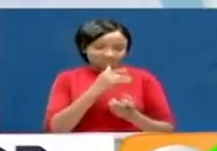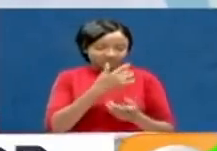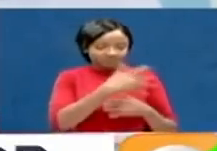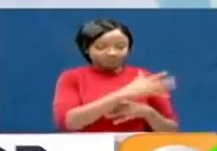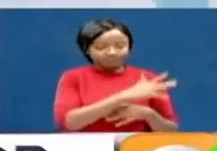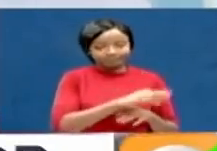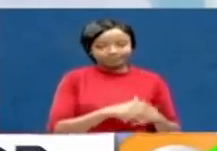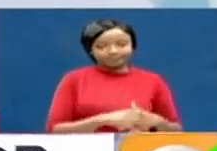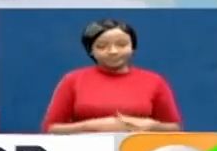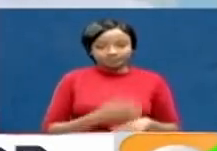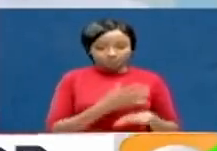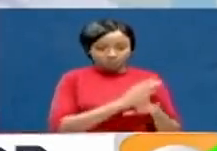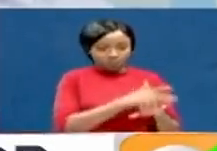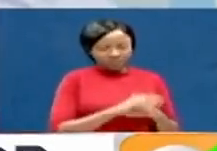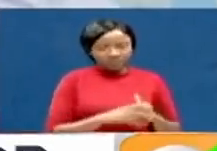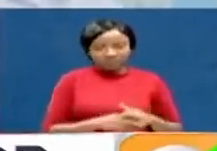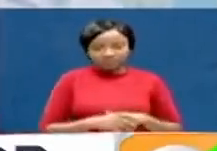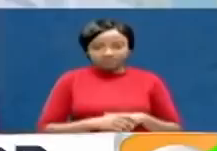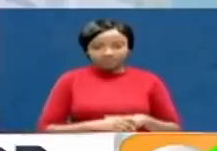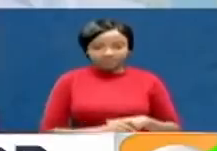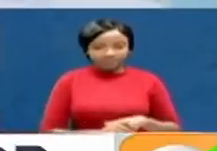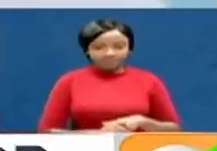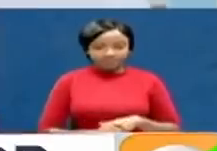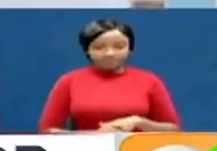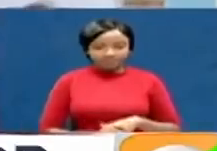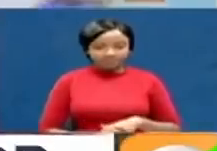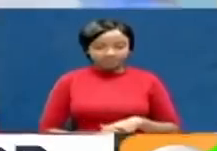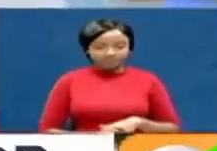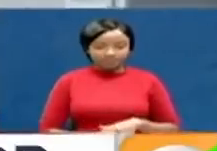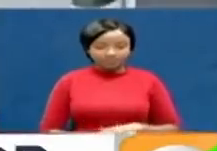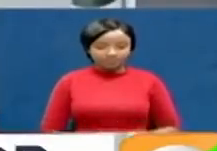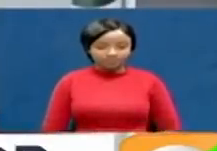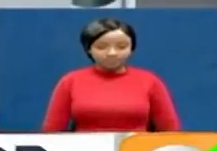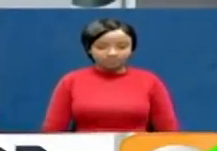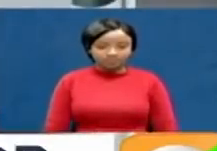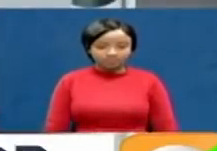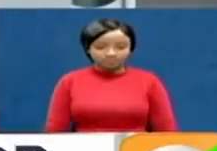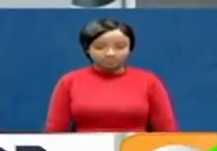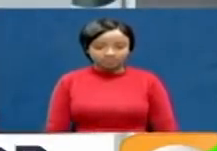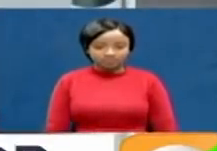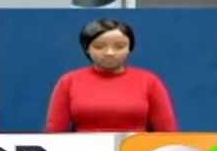circuit. So now the carbon dioxide, now we come through this adrenaline,